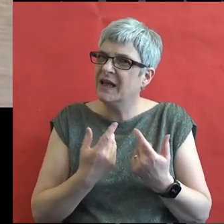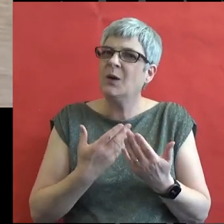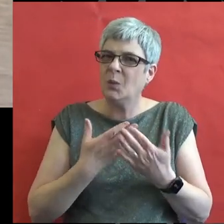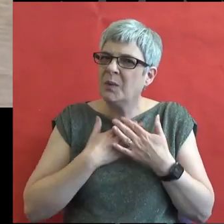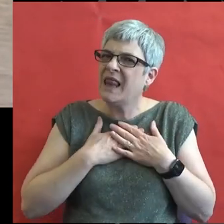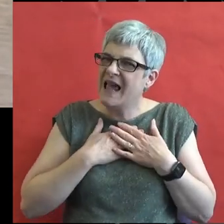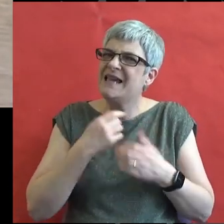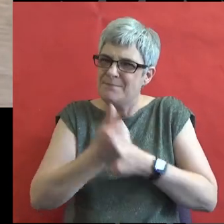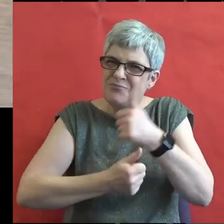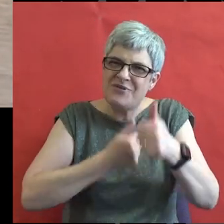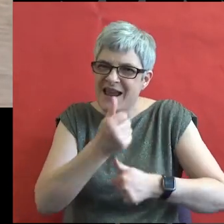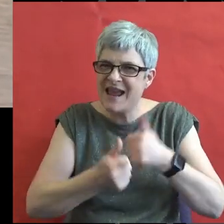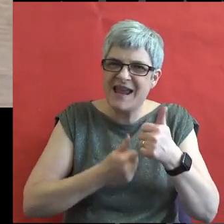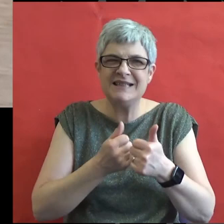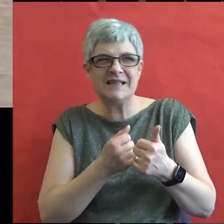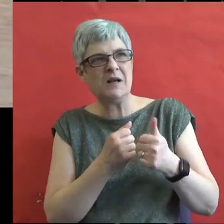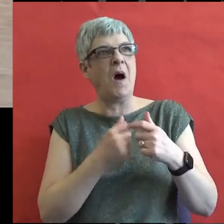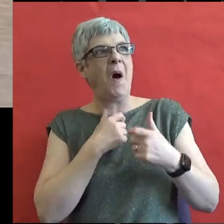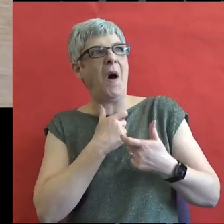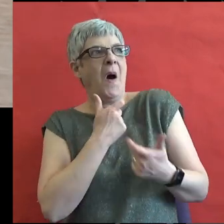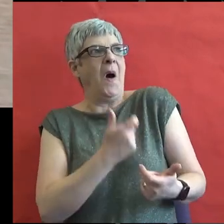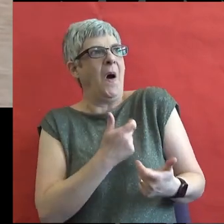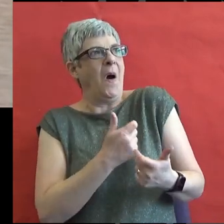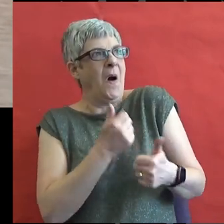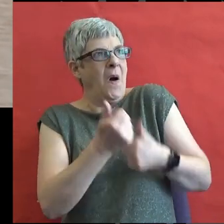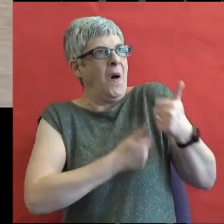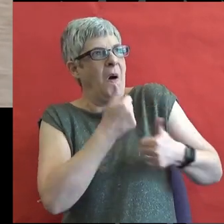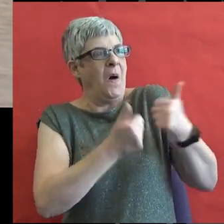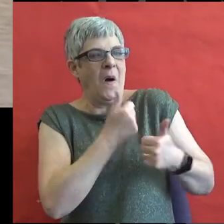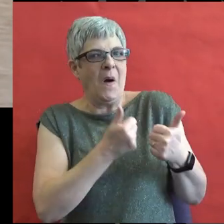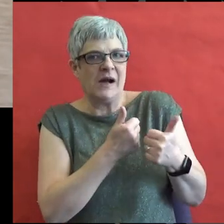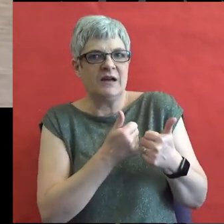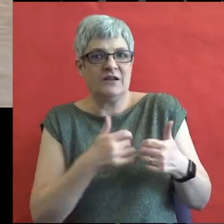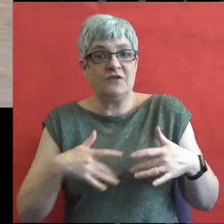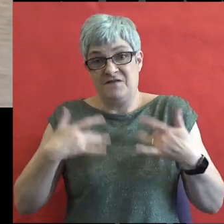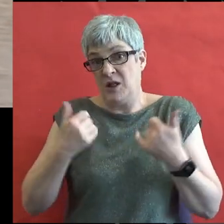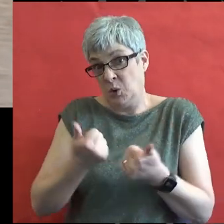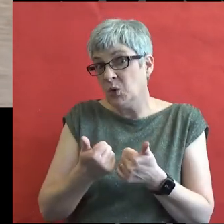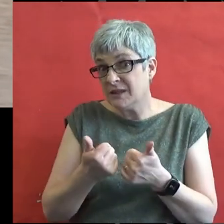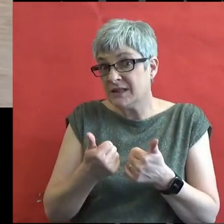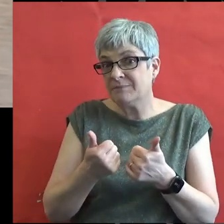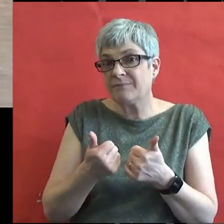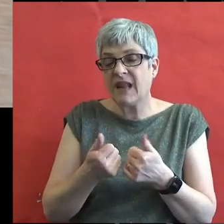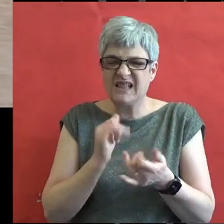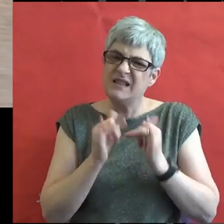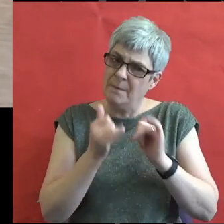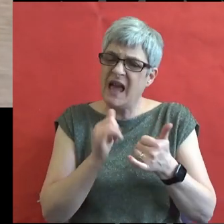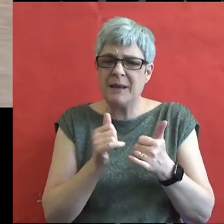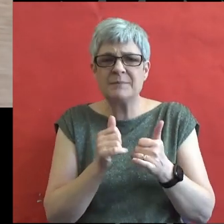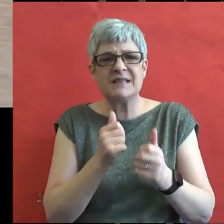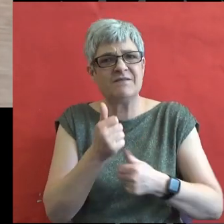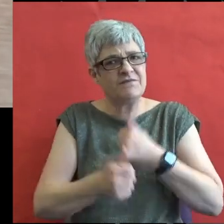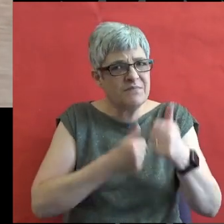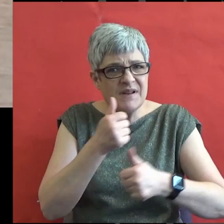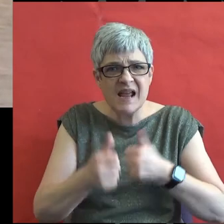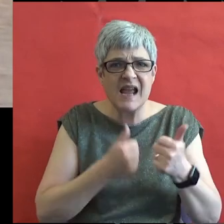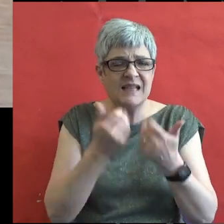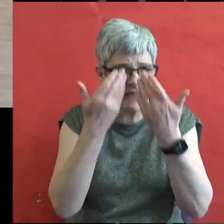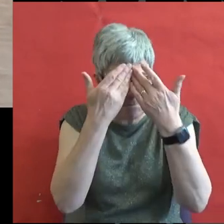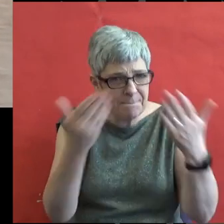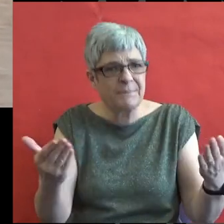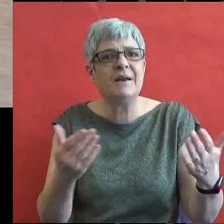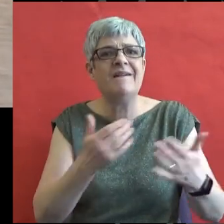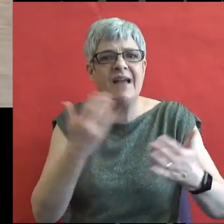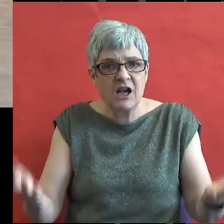bit of praise and admiration. It makes us feel good. And a bit of praise and admiration and encouragement